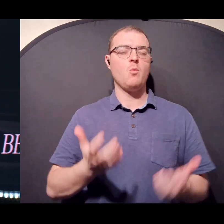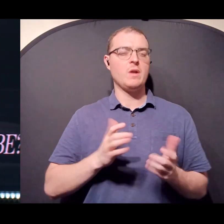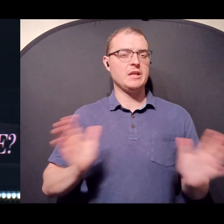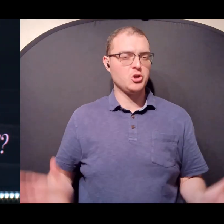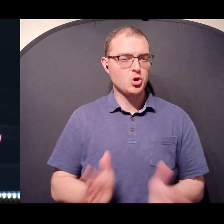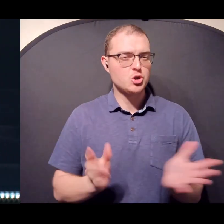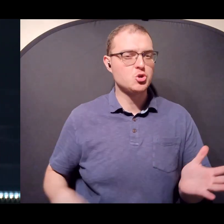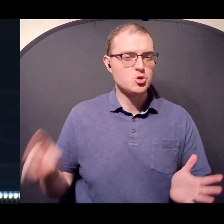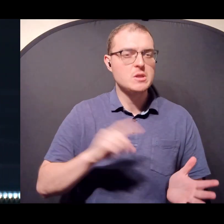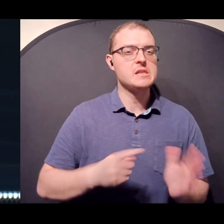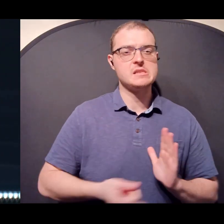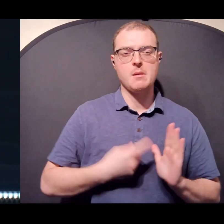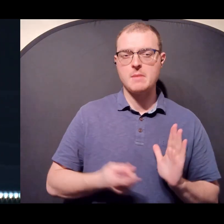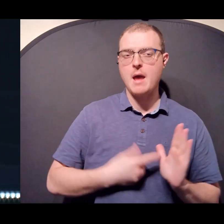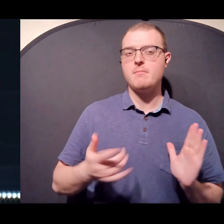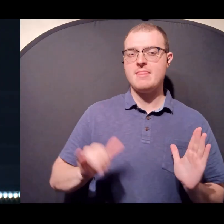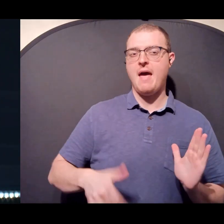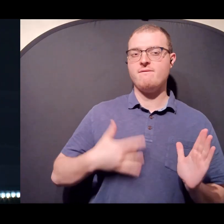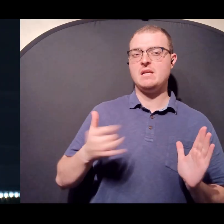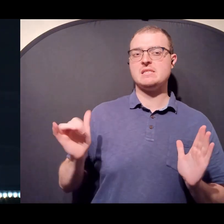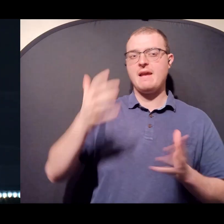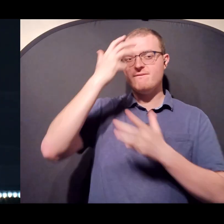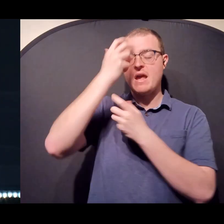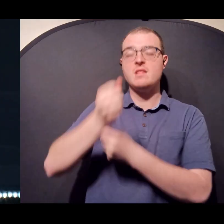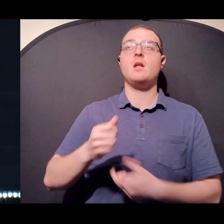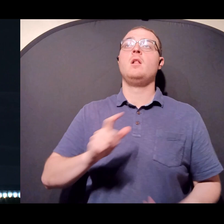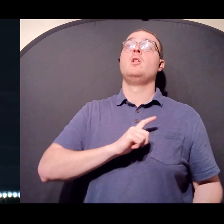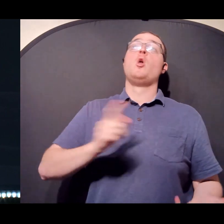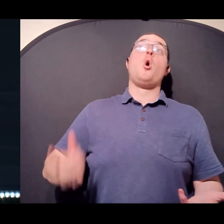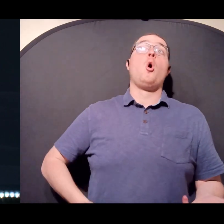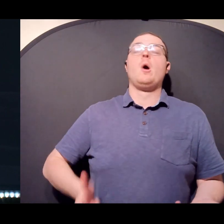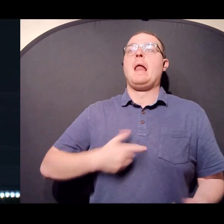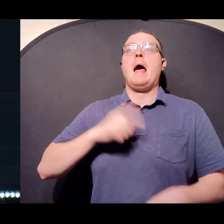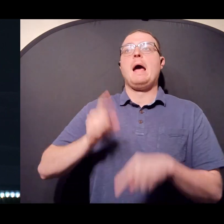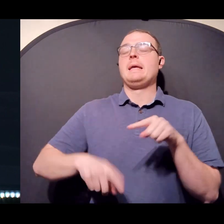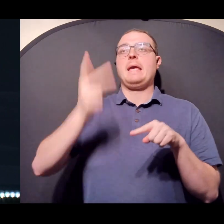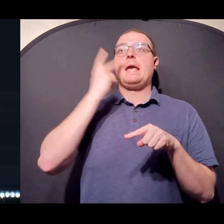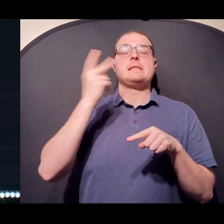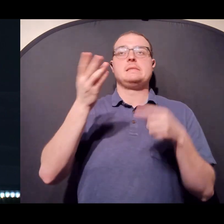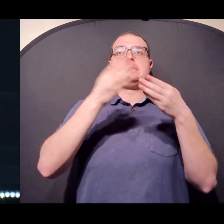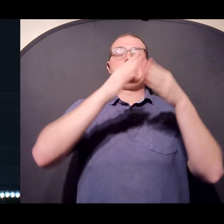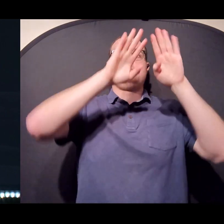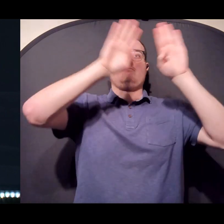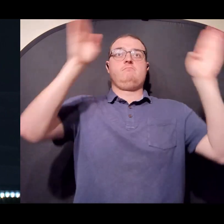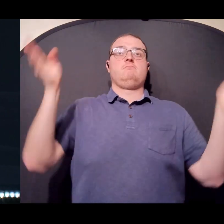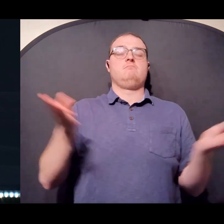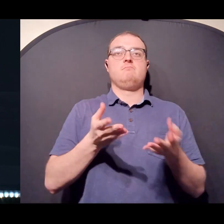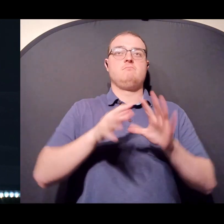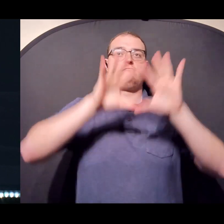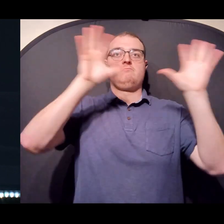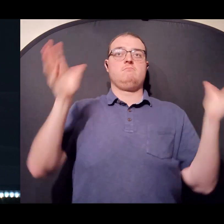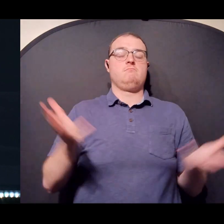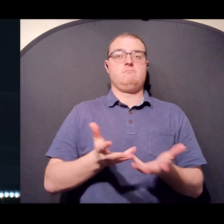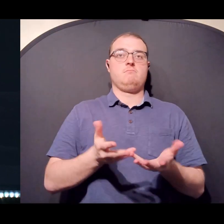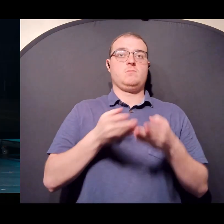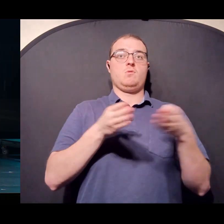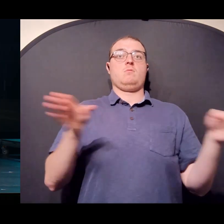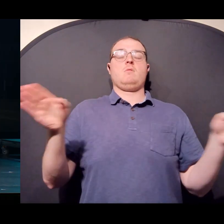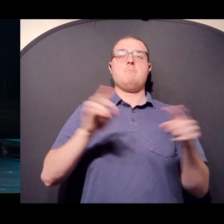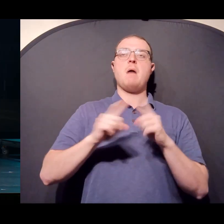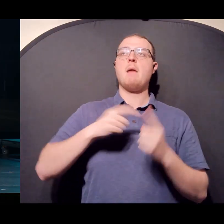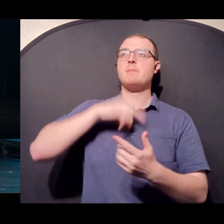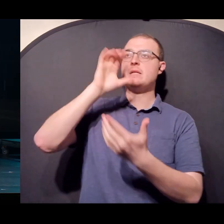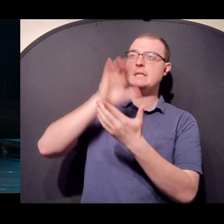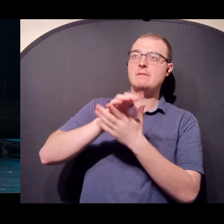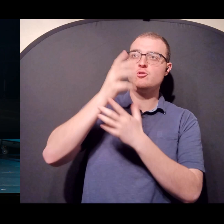just encourage you, I kind of feel like that feels like faith sometimes, where you just go, Lord, I can't see the whole picture,